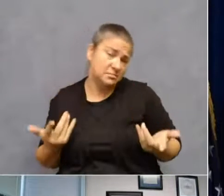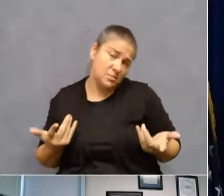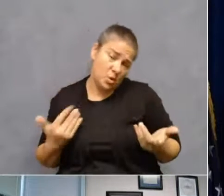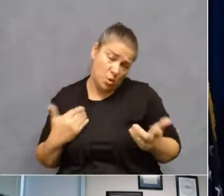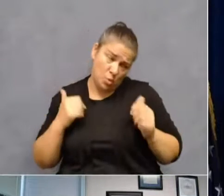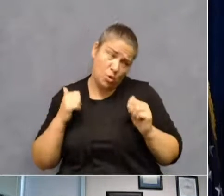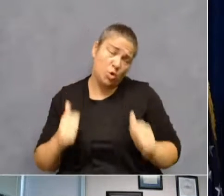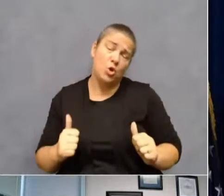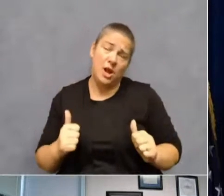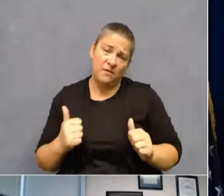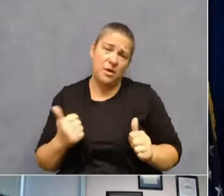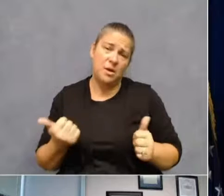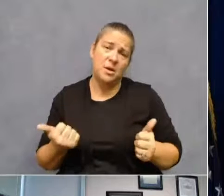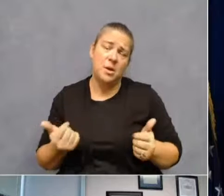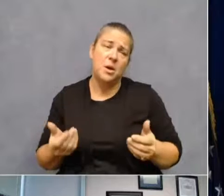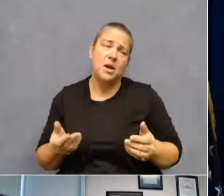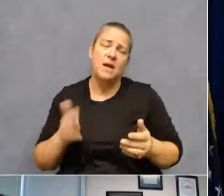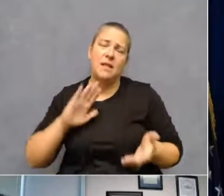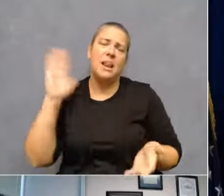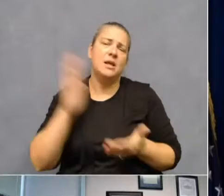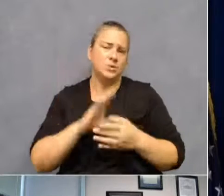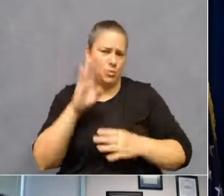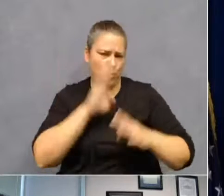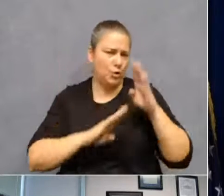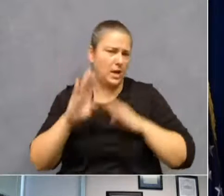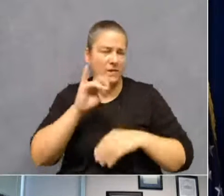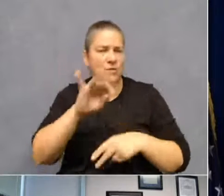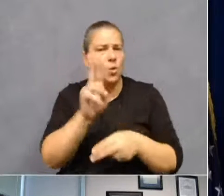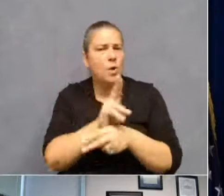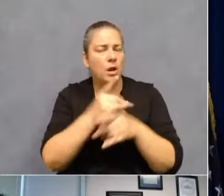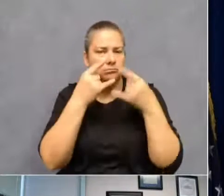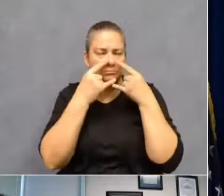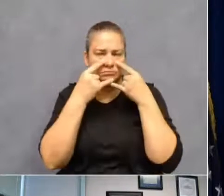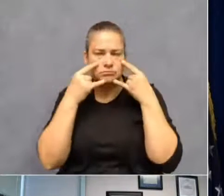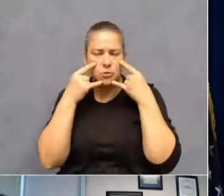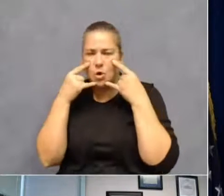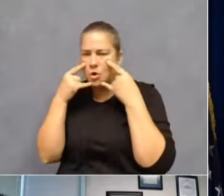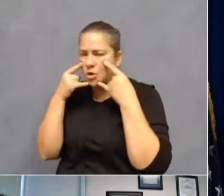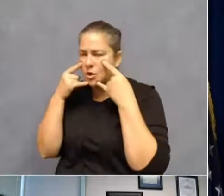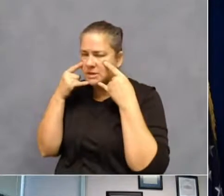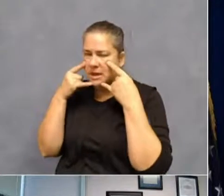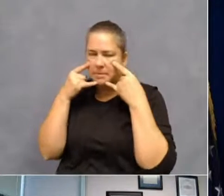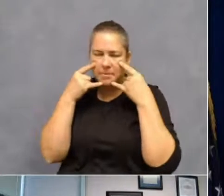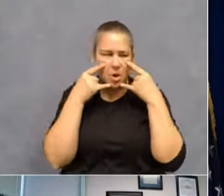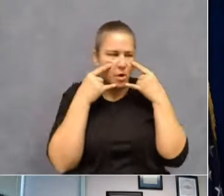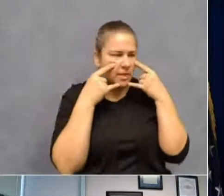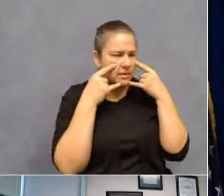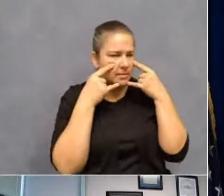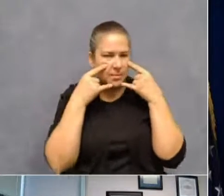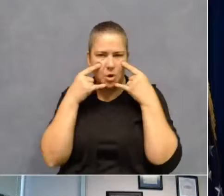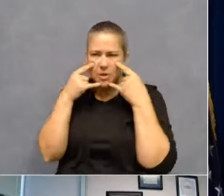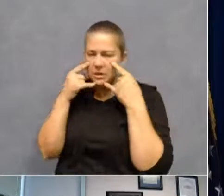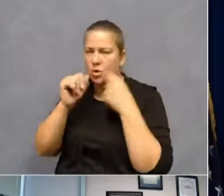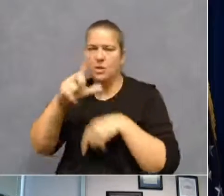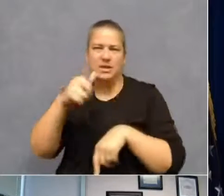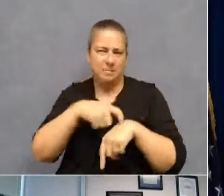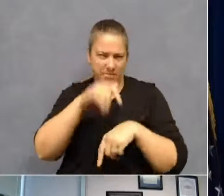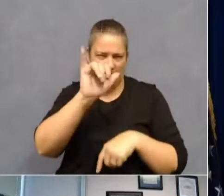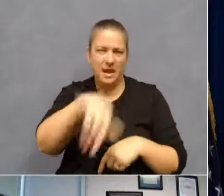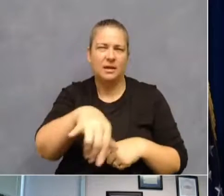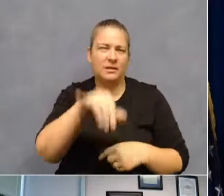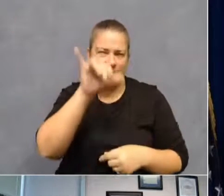normal with a lot less worry if we wore them consistently, all of us, all the time we were around each other. So that is very